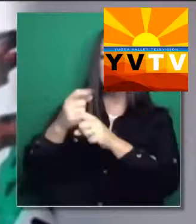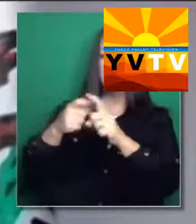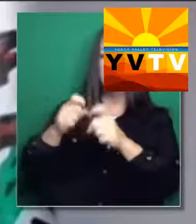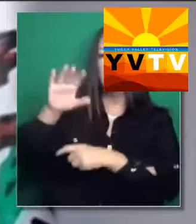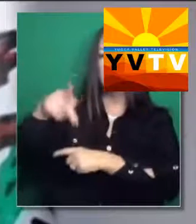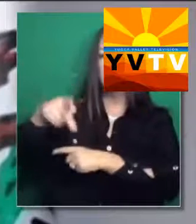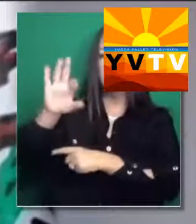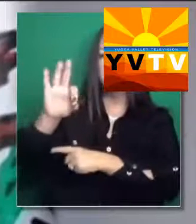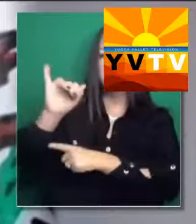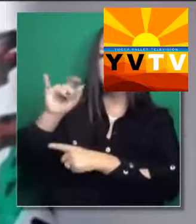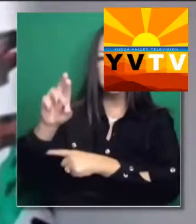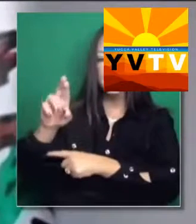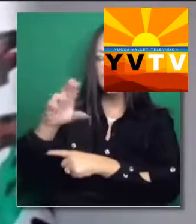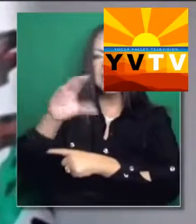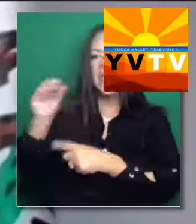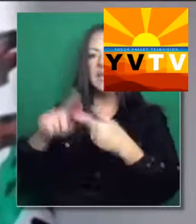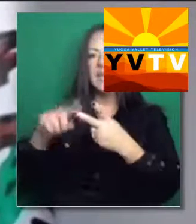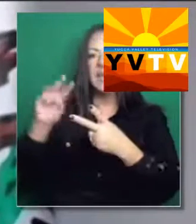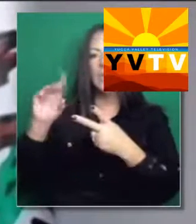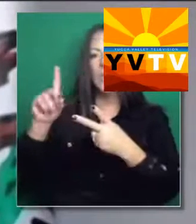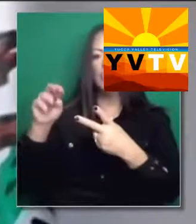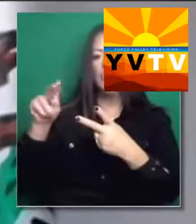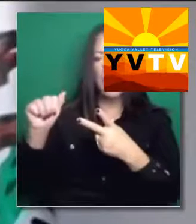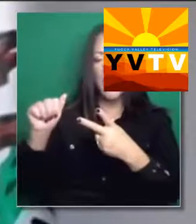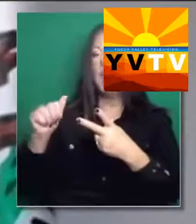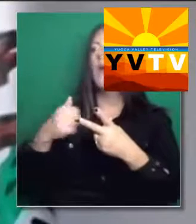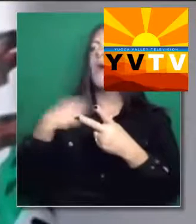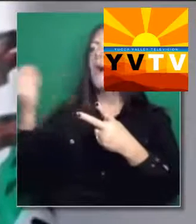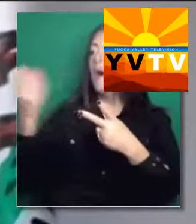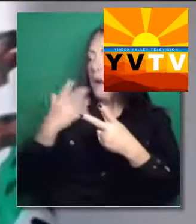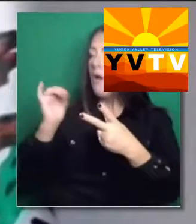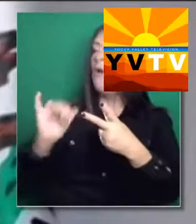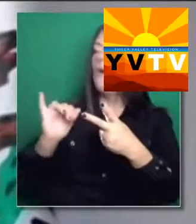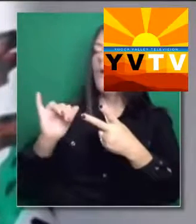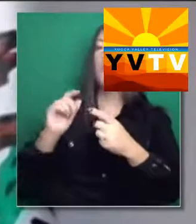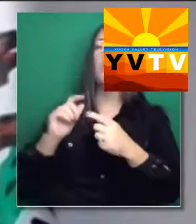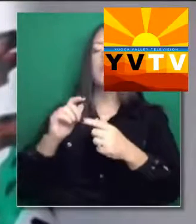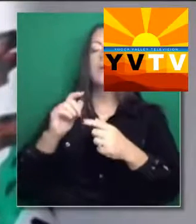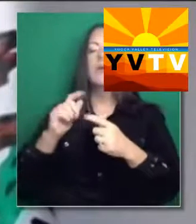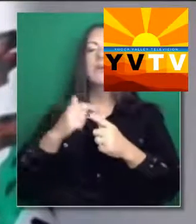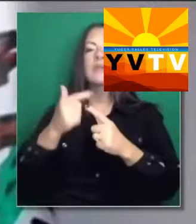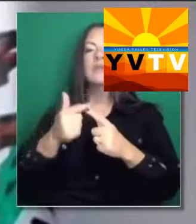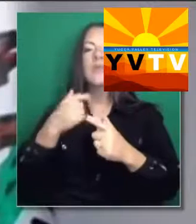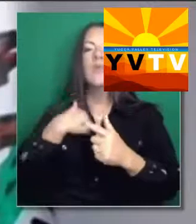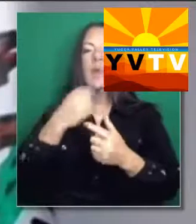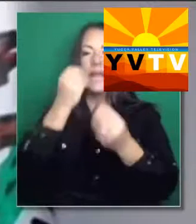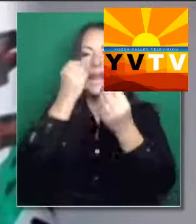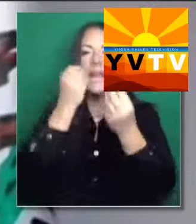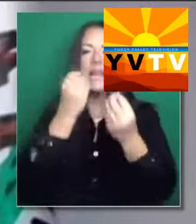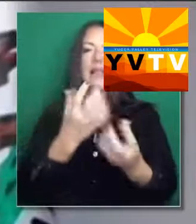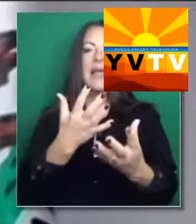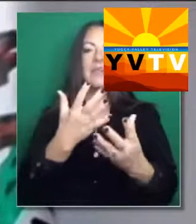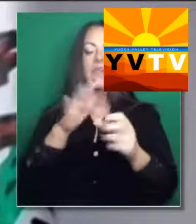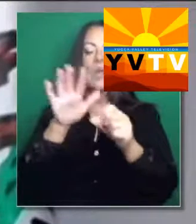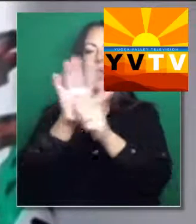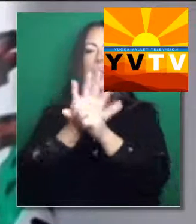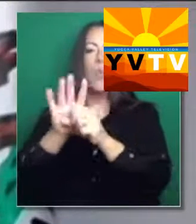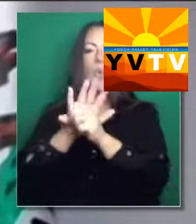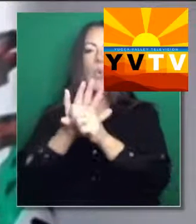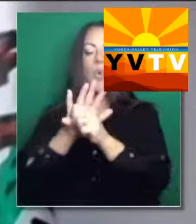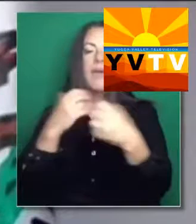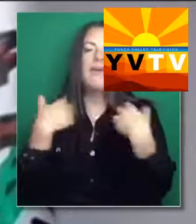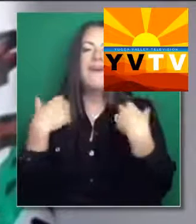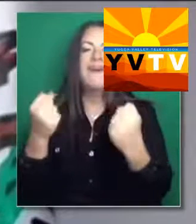then assign those amounts based on a number of different factors to each individual local health